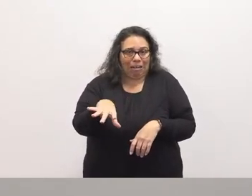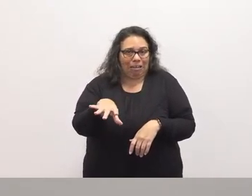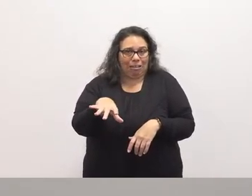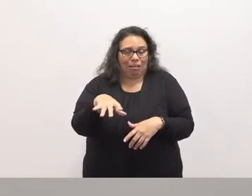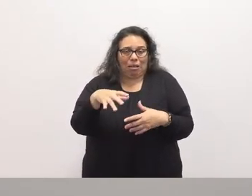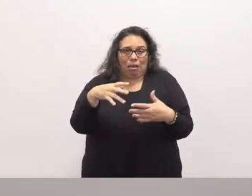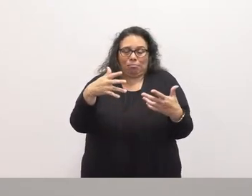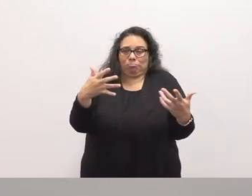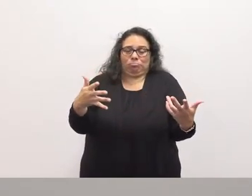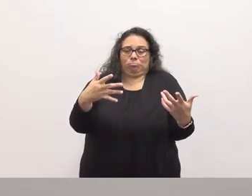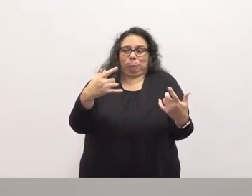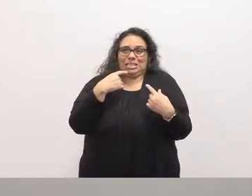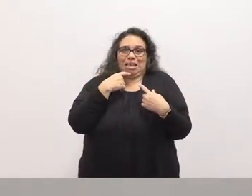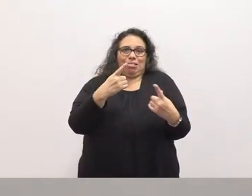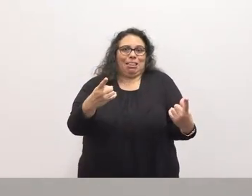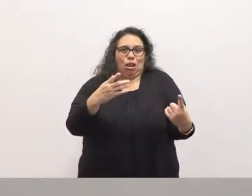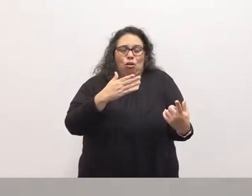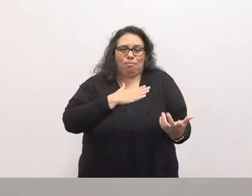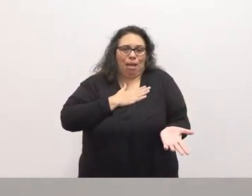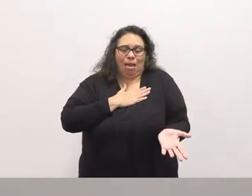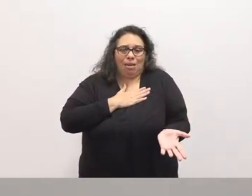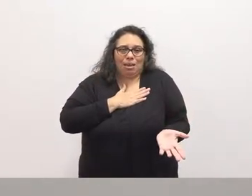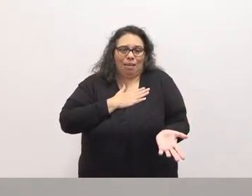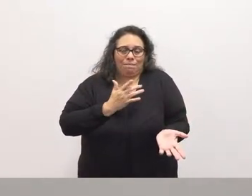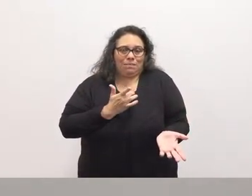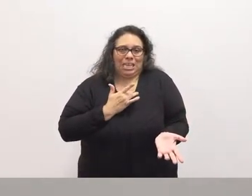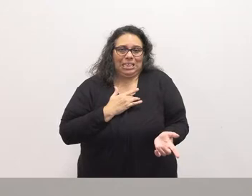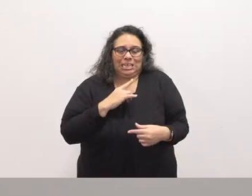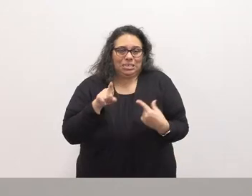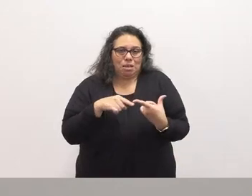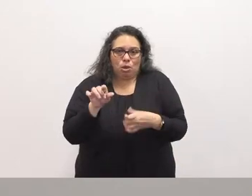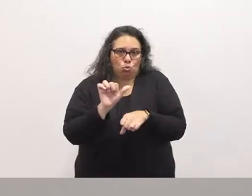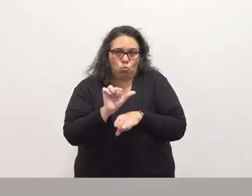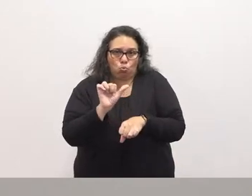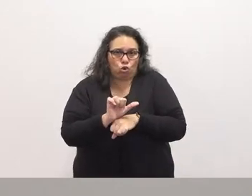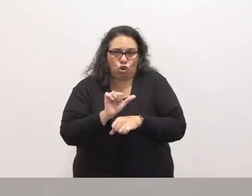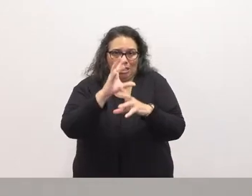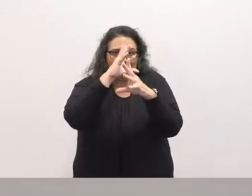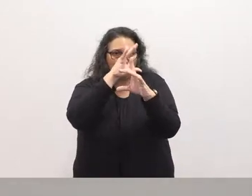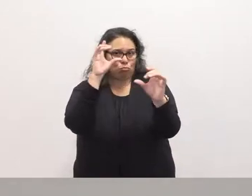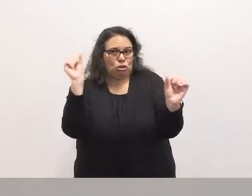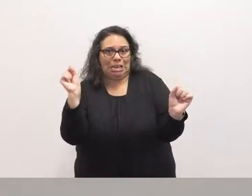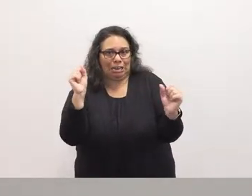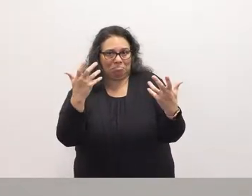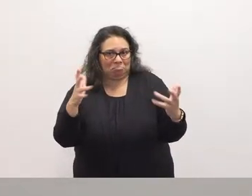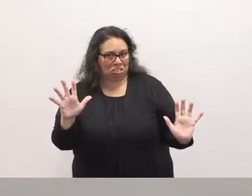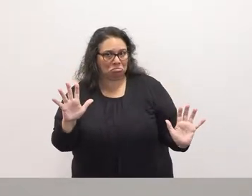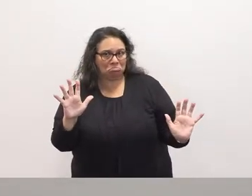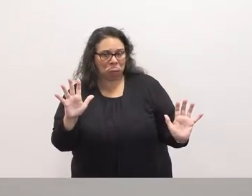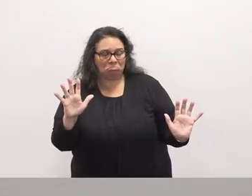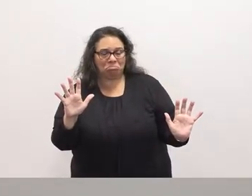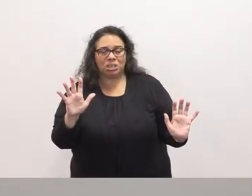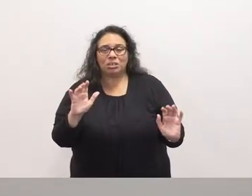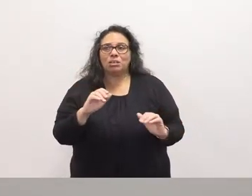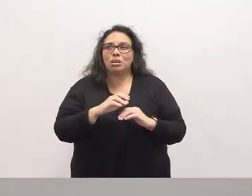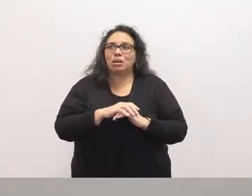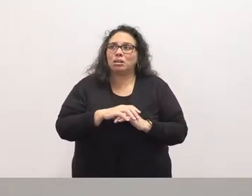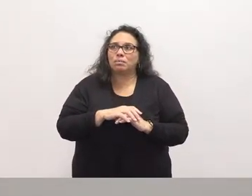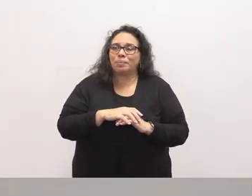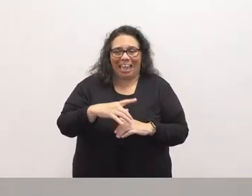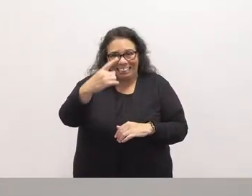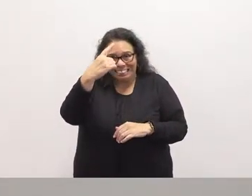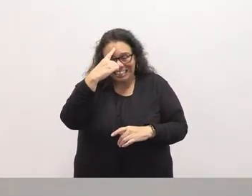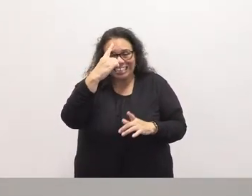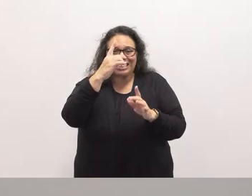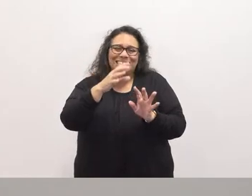declare my intent, my feelings about the work of the superintendent, and I think it's